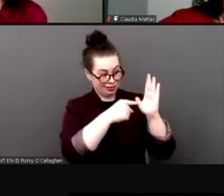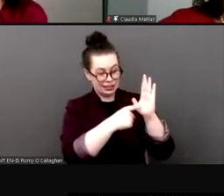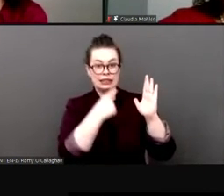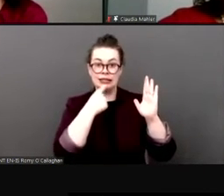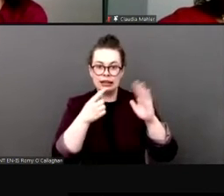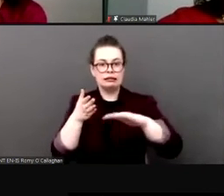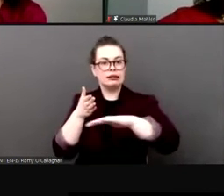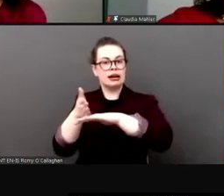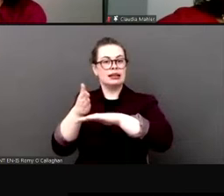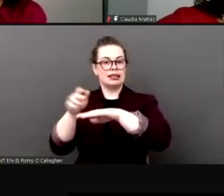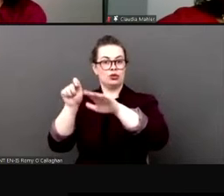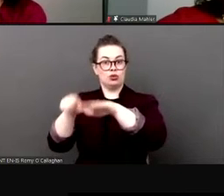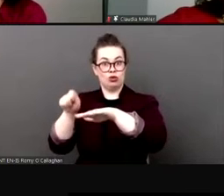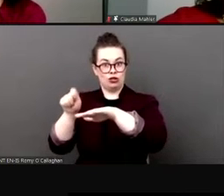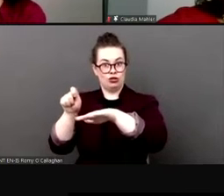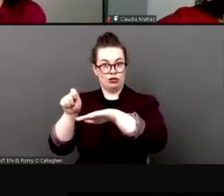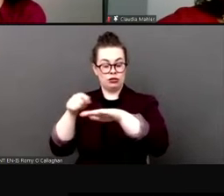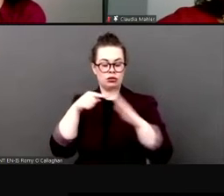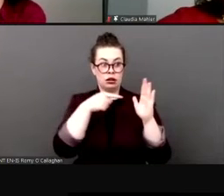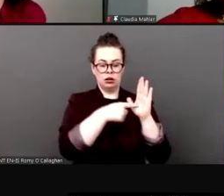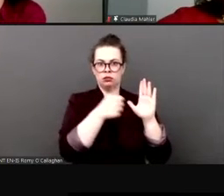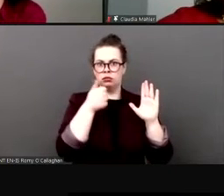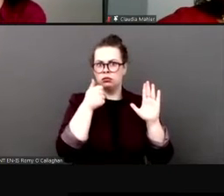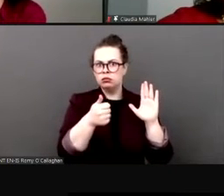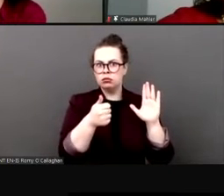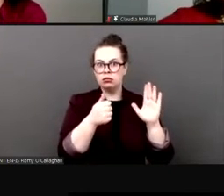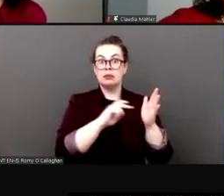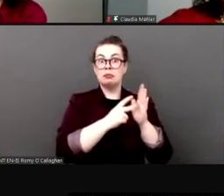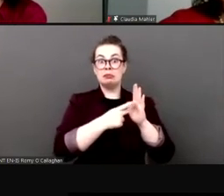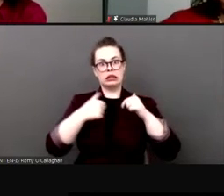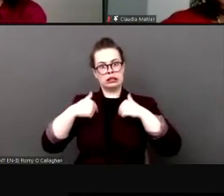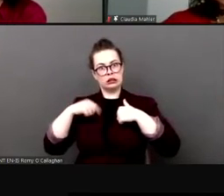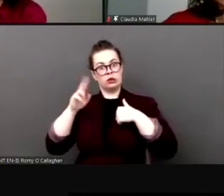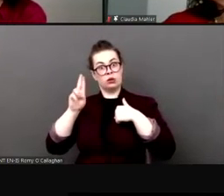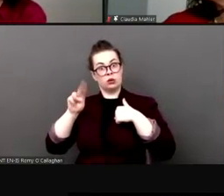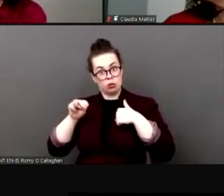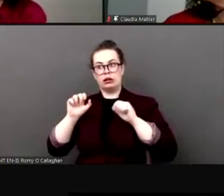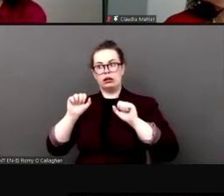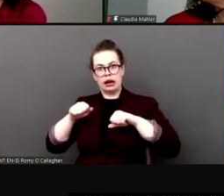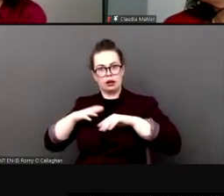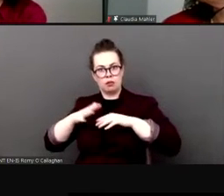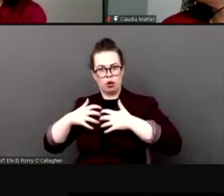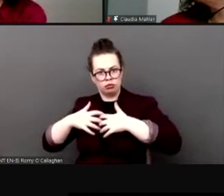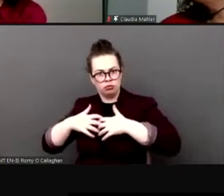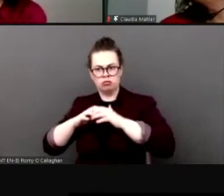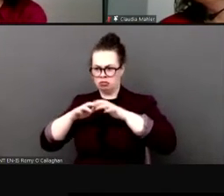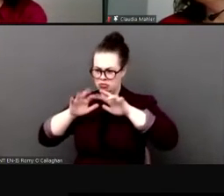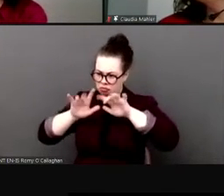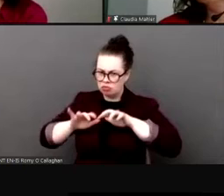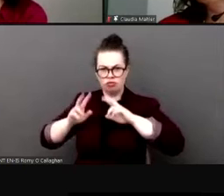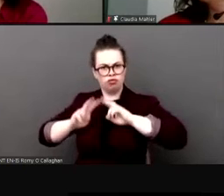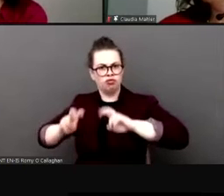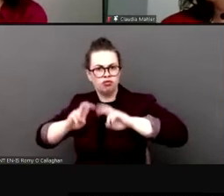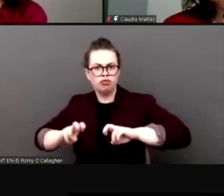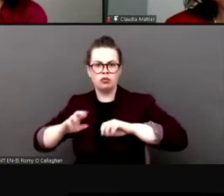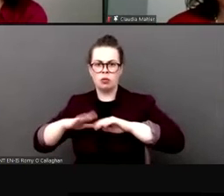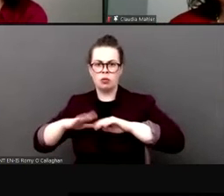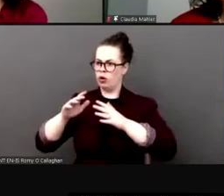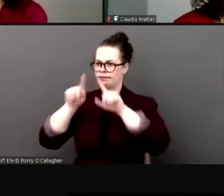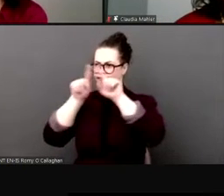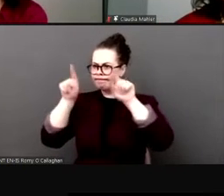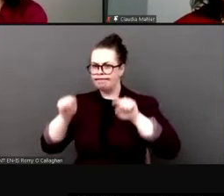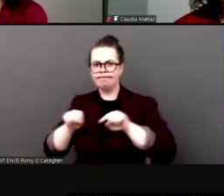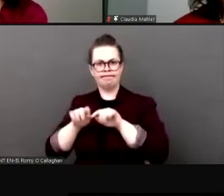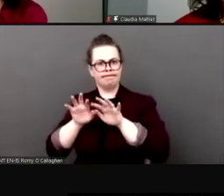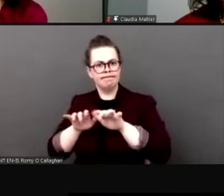a very innovative provision. So the treaty provision was a trigger that enabled people to ask the